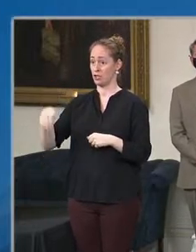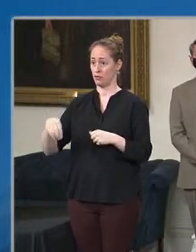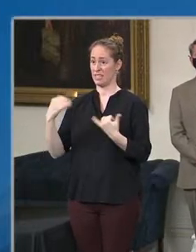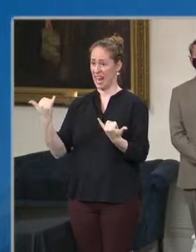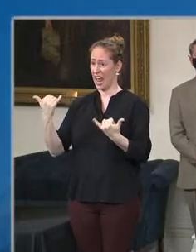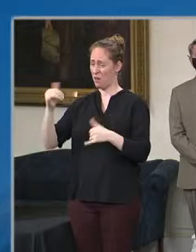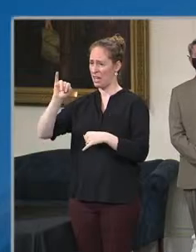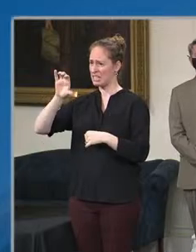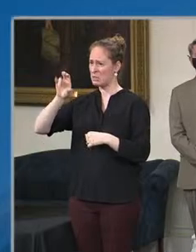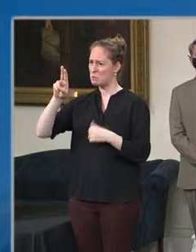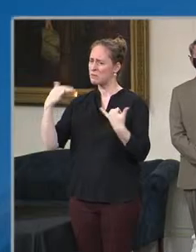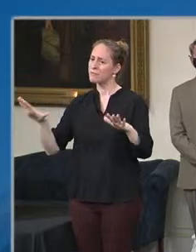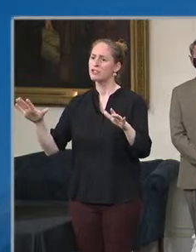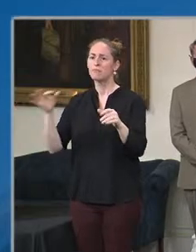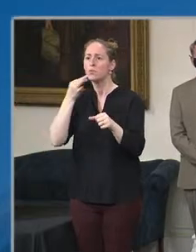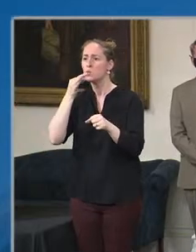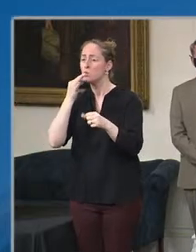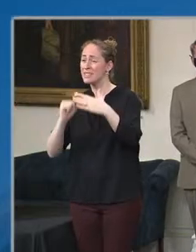occupied.